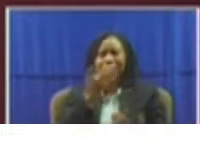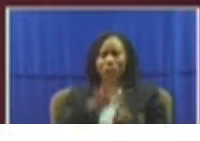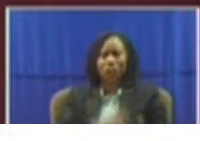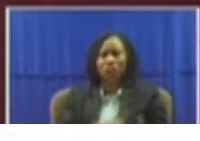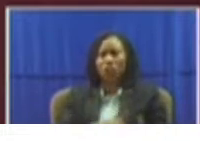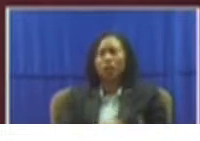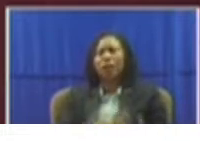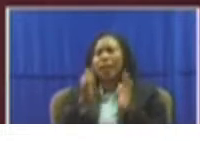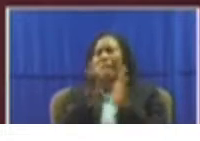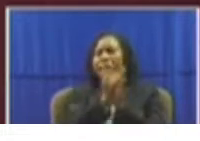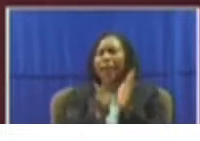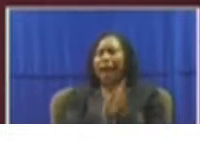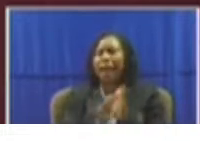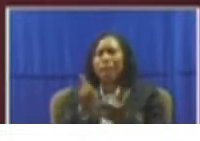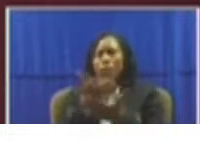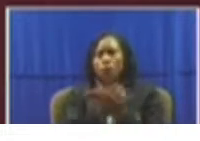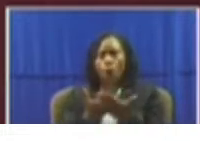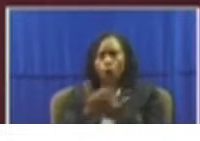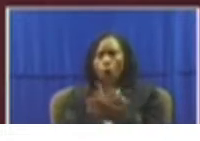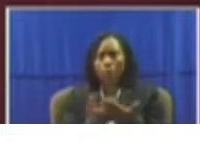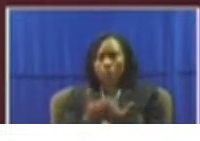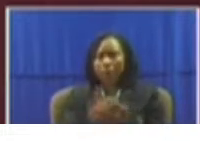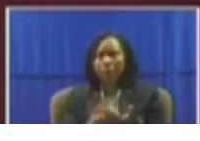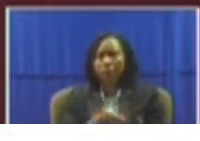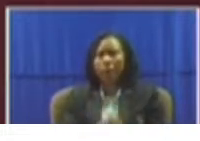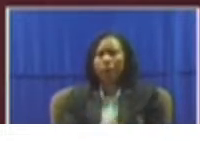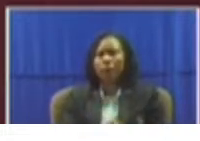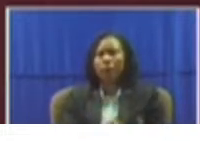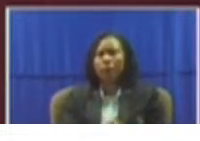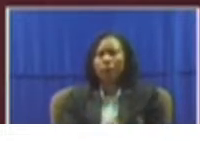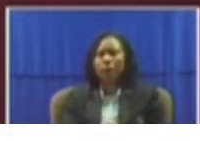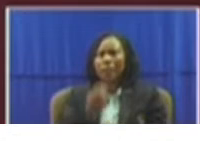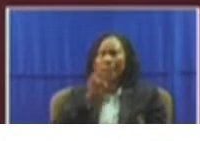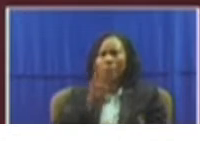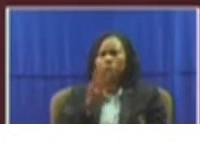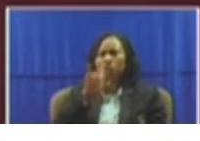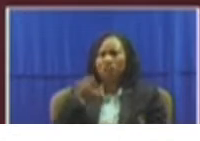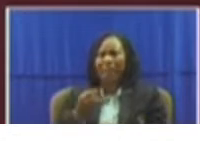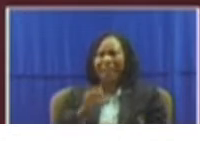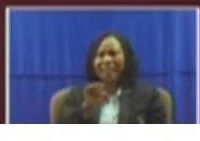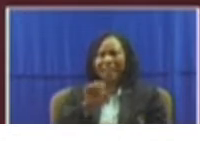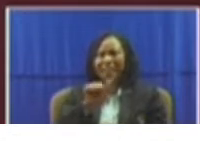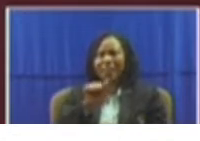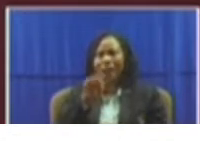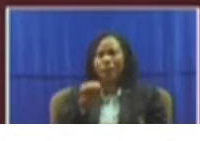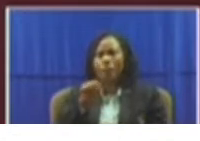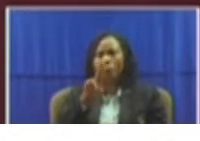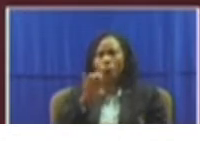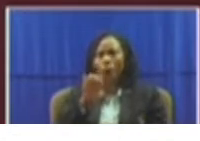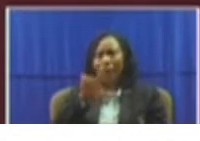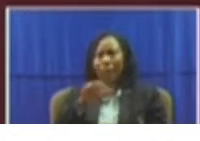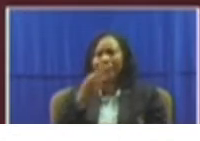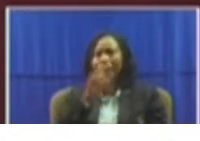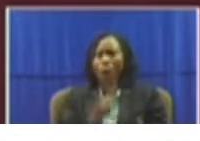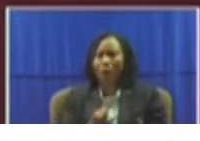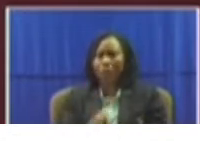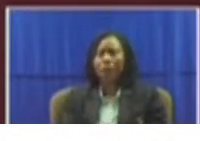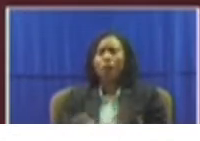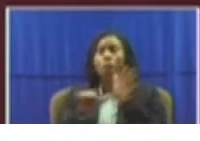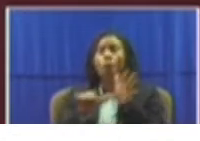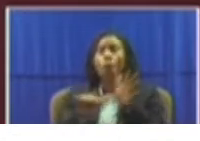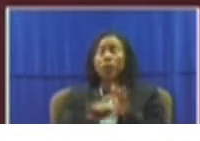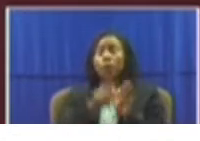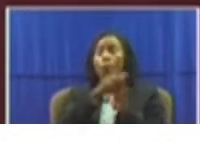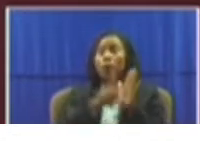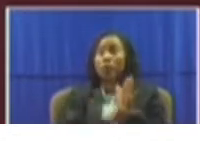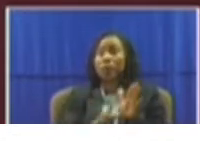legal economic nexus, W.J. Samuel says, the fundamental policy question